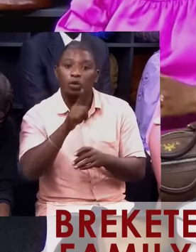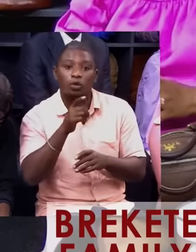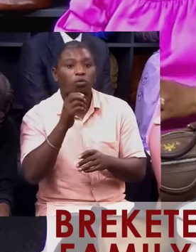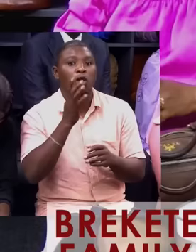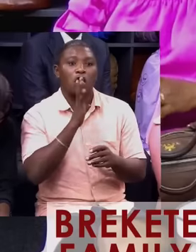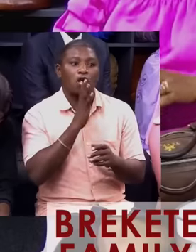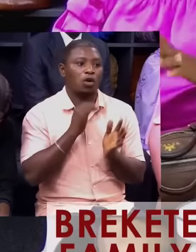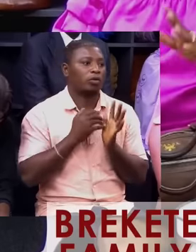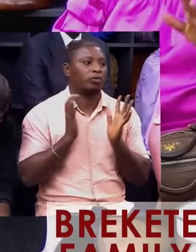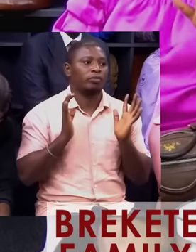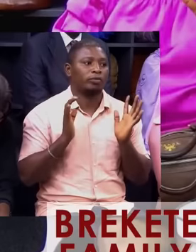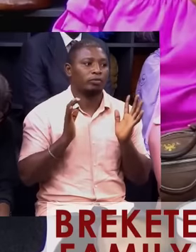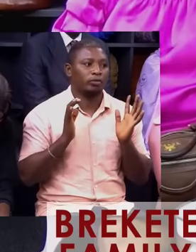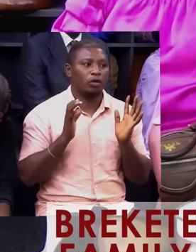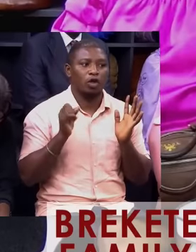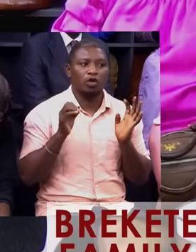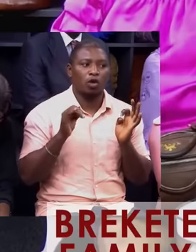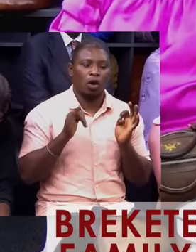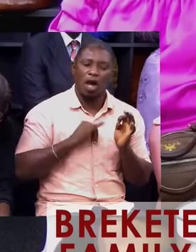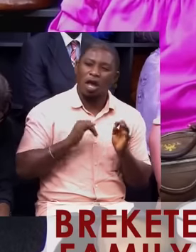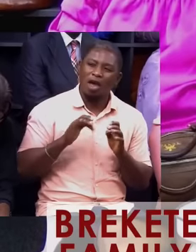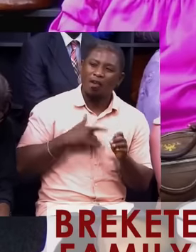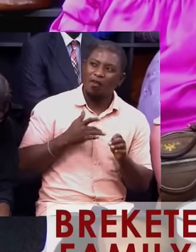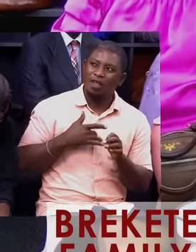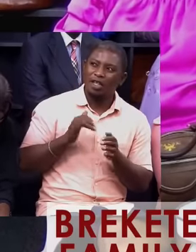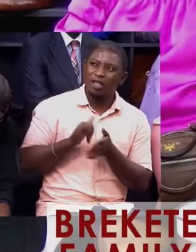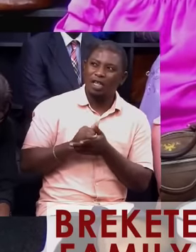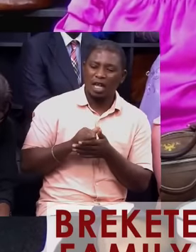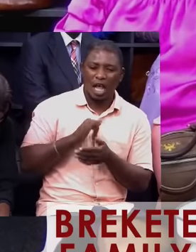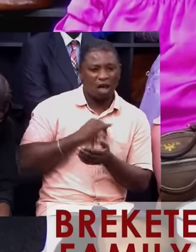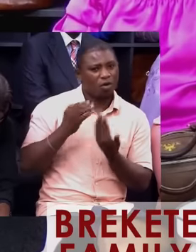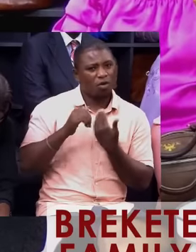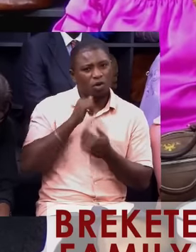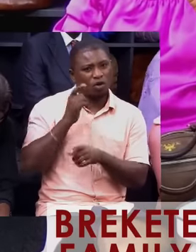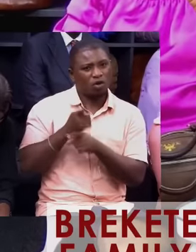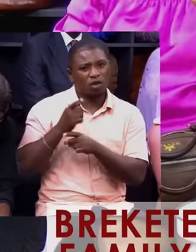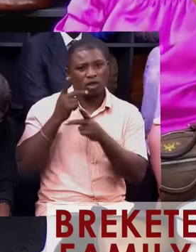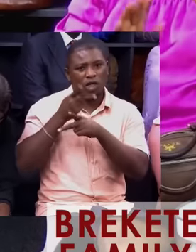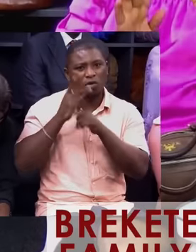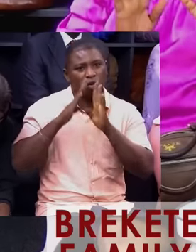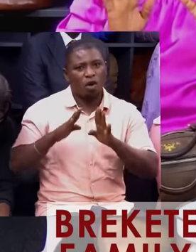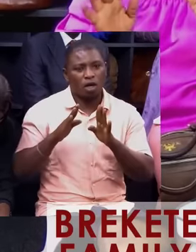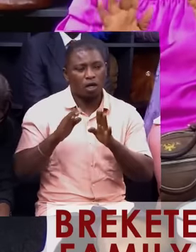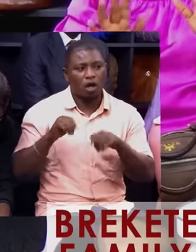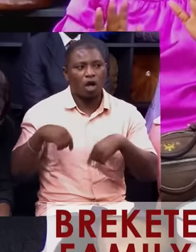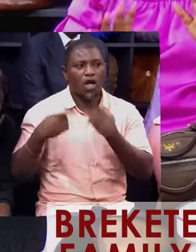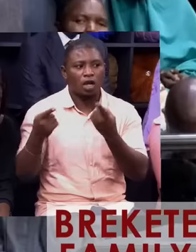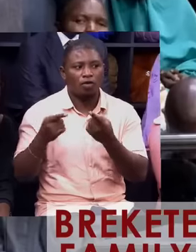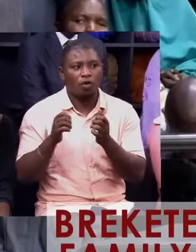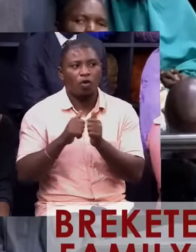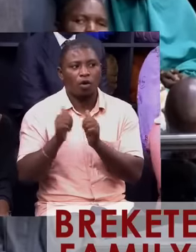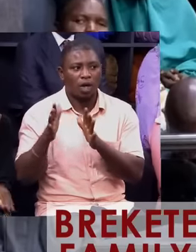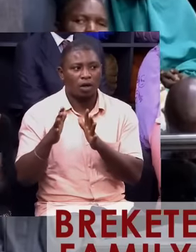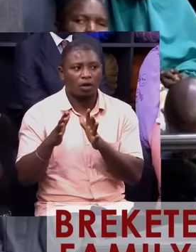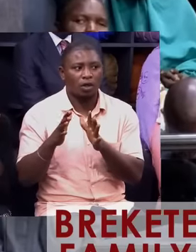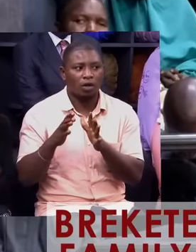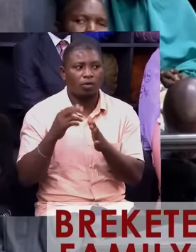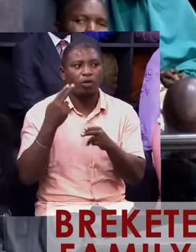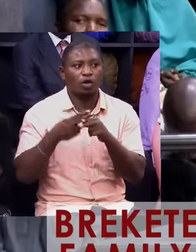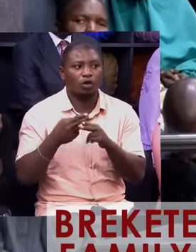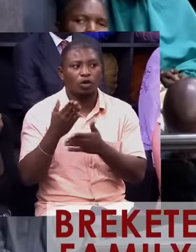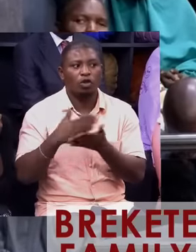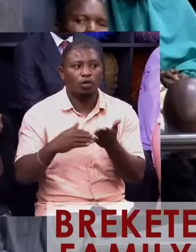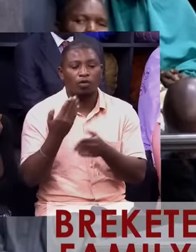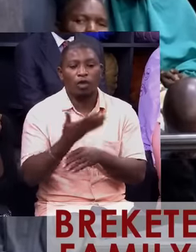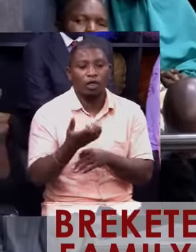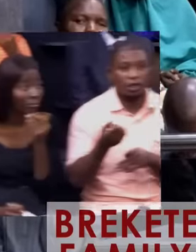talk come so I feel say I know you just keep Qui go without mentioning some of the things where I noticed